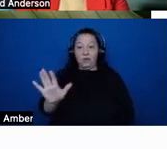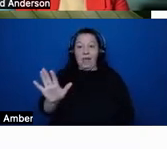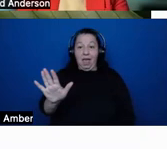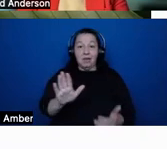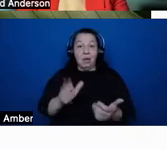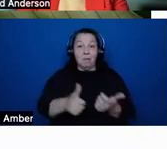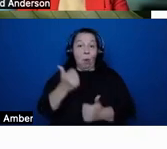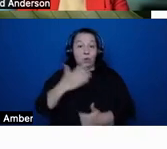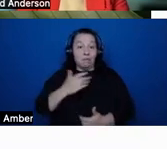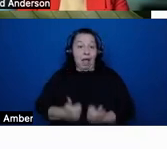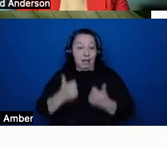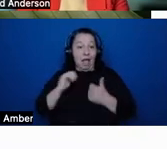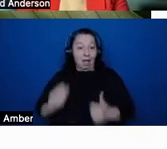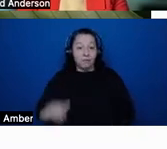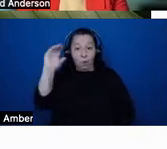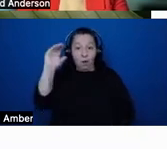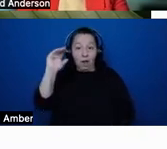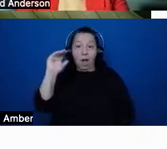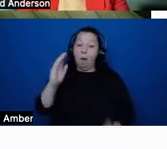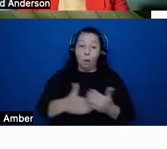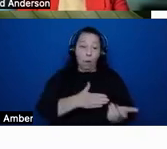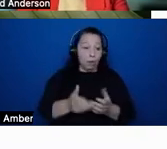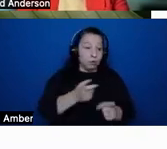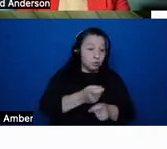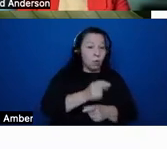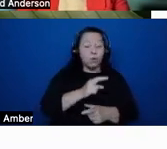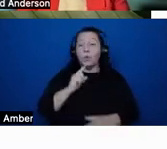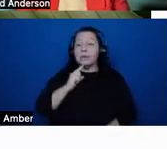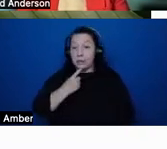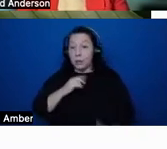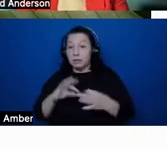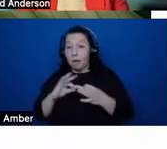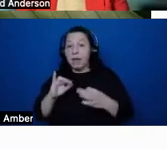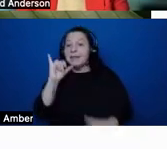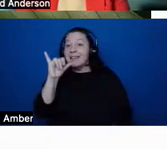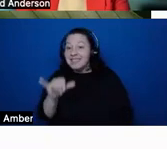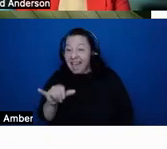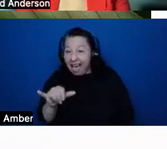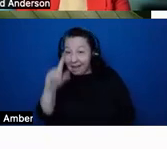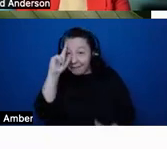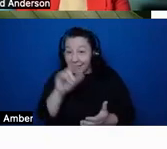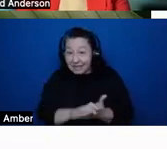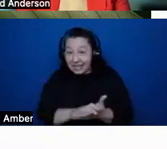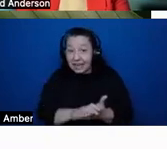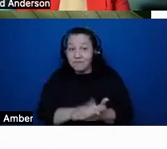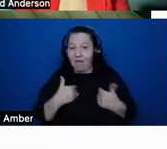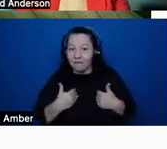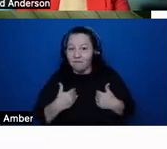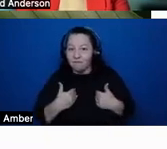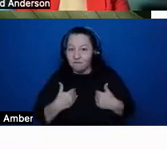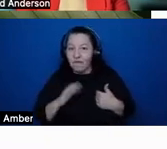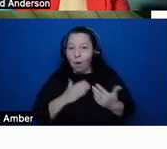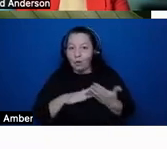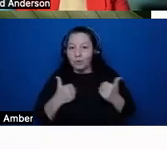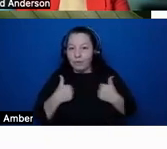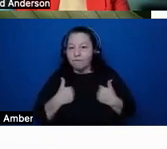life, whether a joke or serious, that is a narrative that exists. And really what I think we need to talk about when we